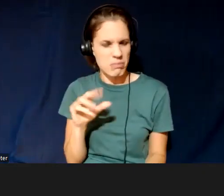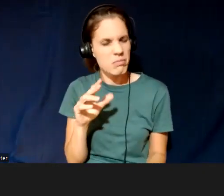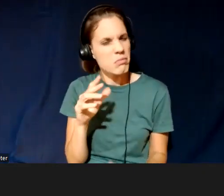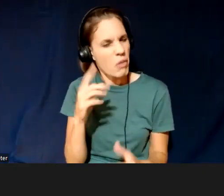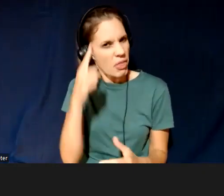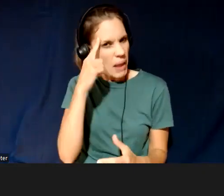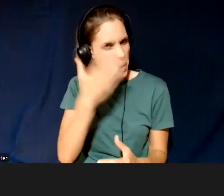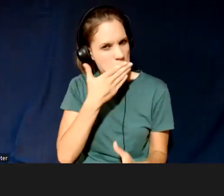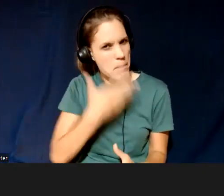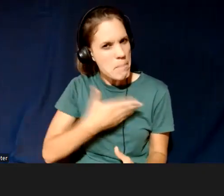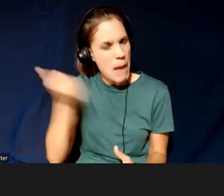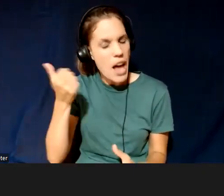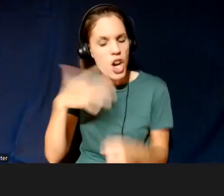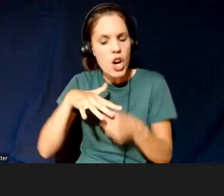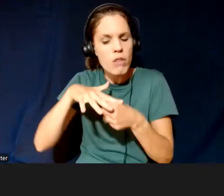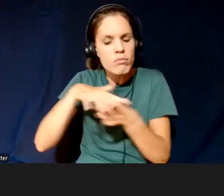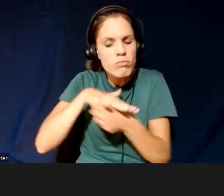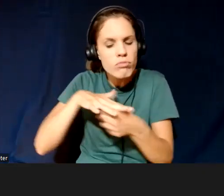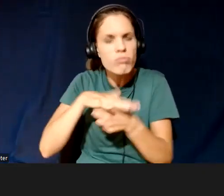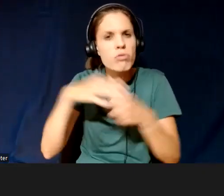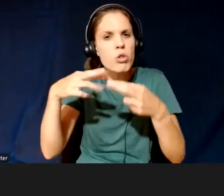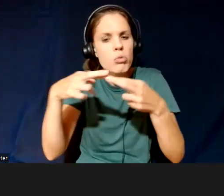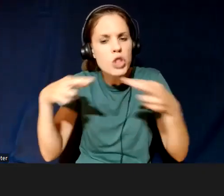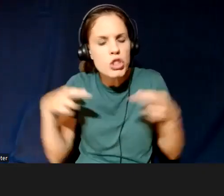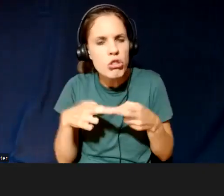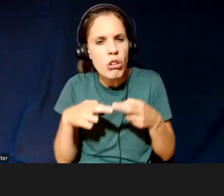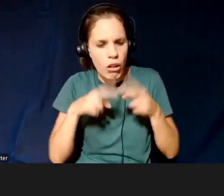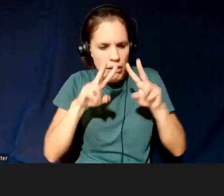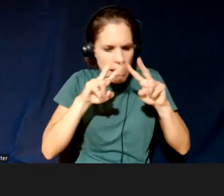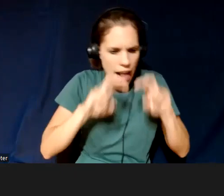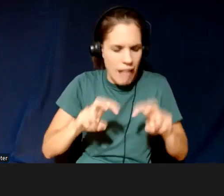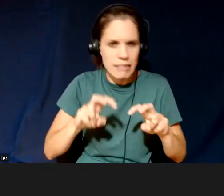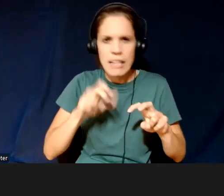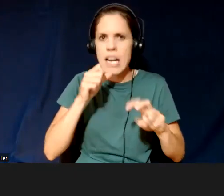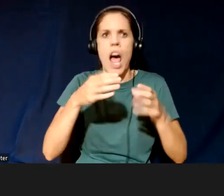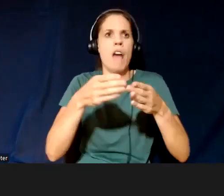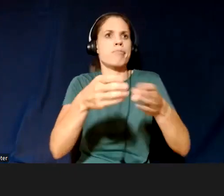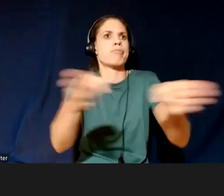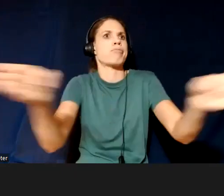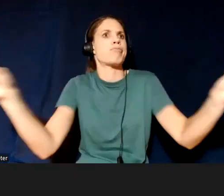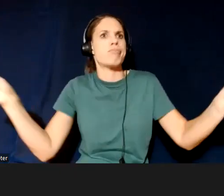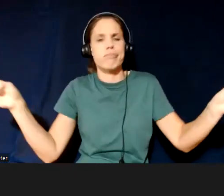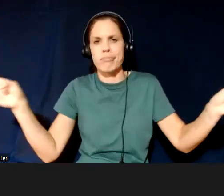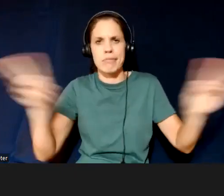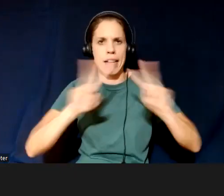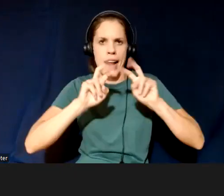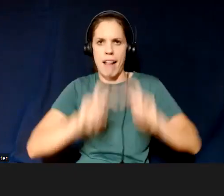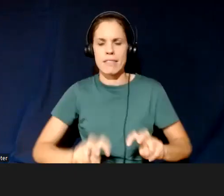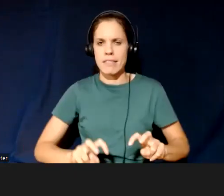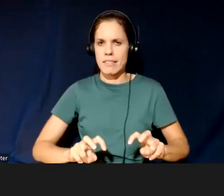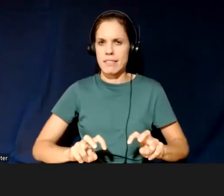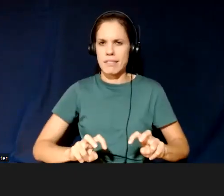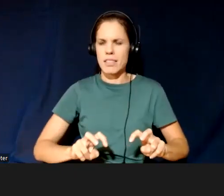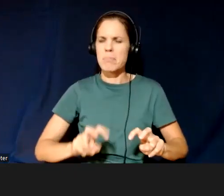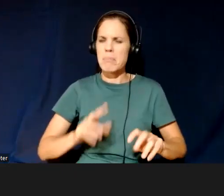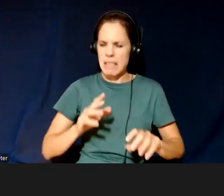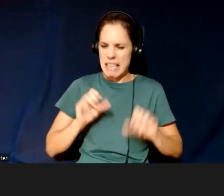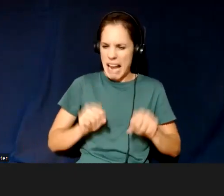local/regional analysis of these instead of, so maybe that's the context is,